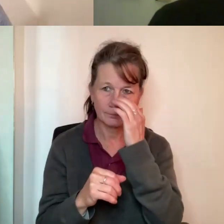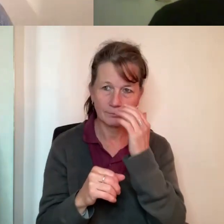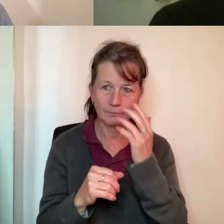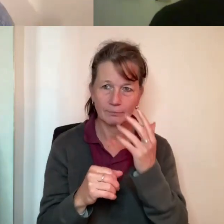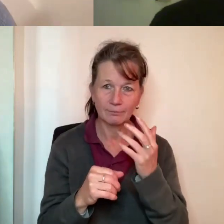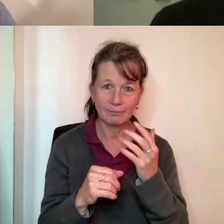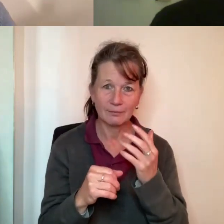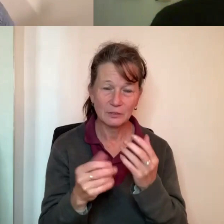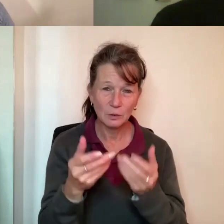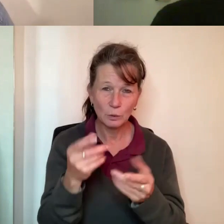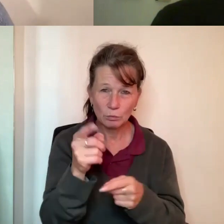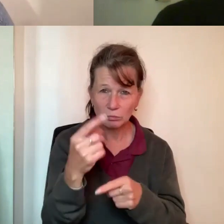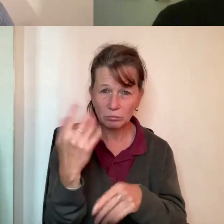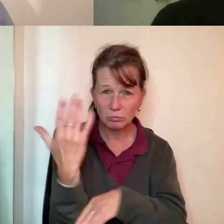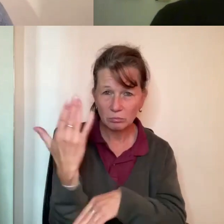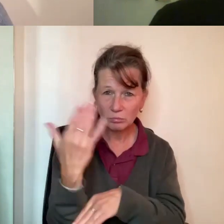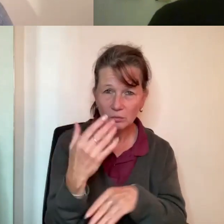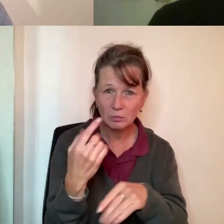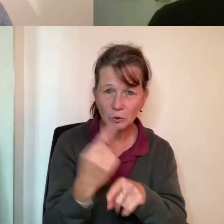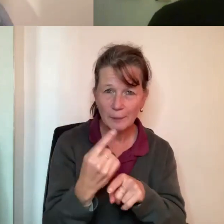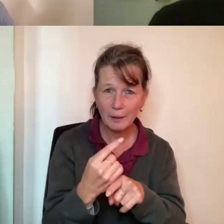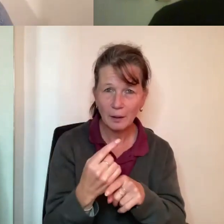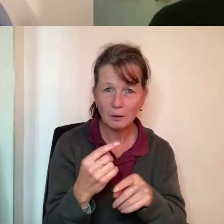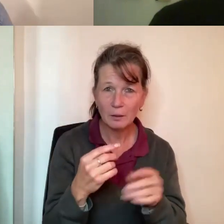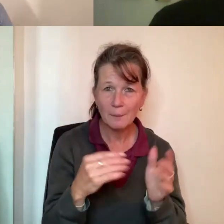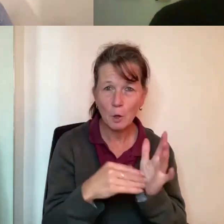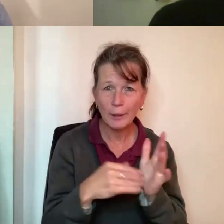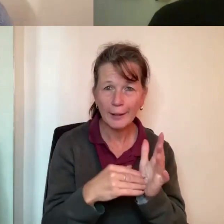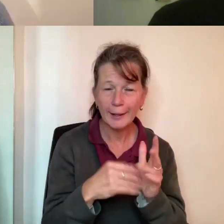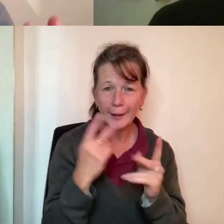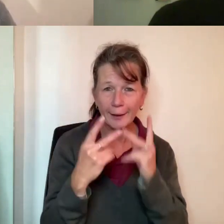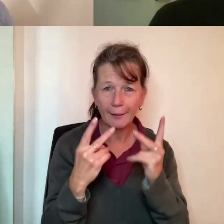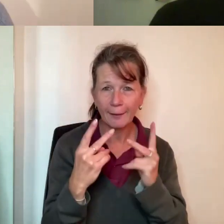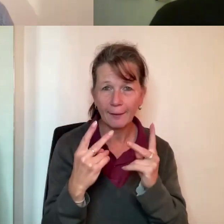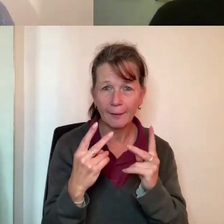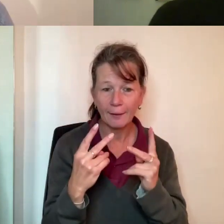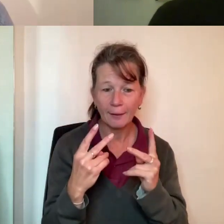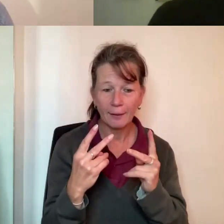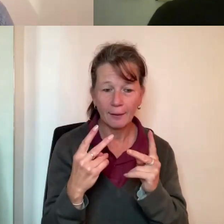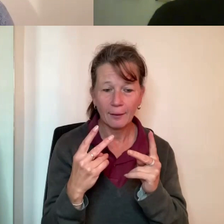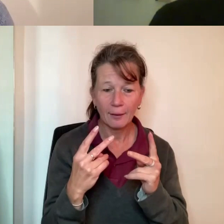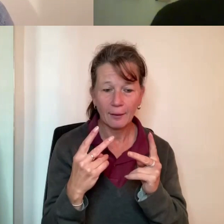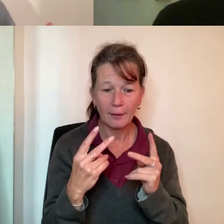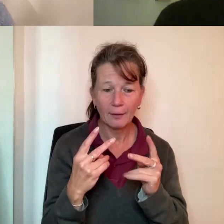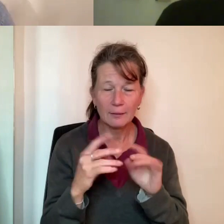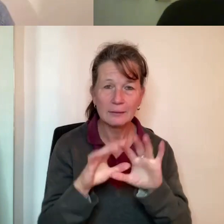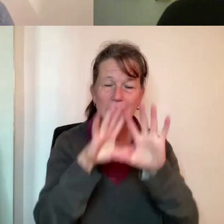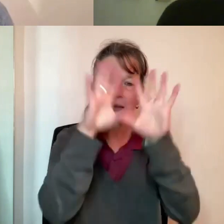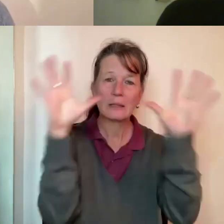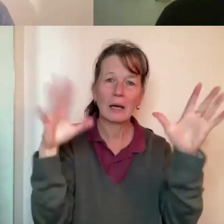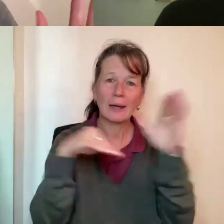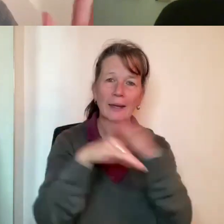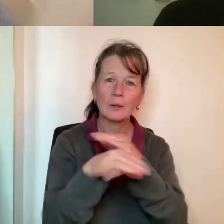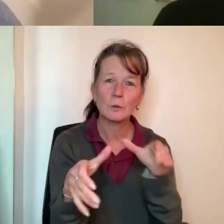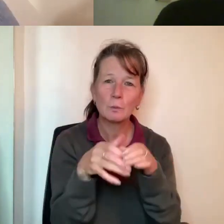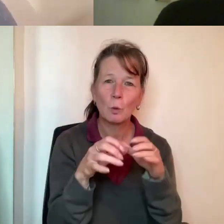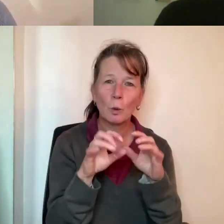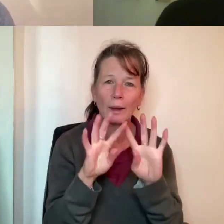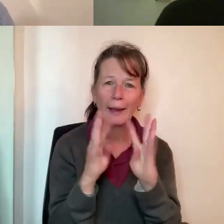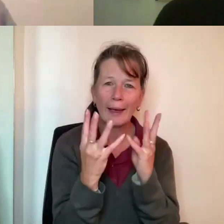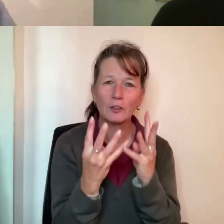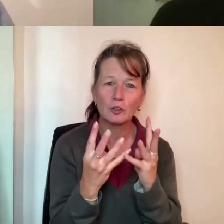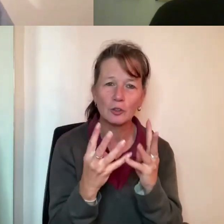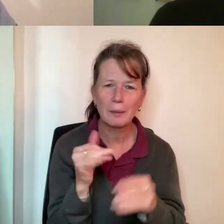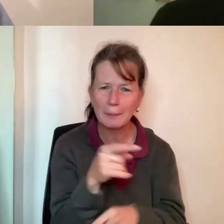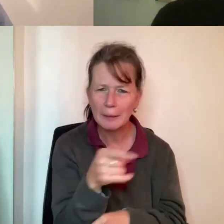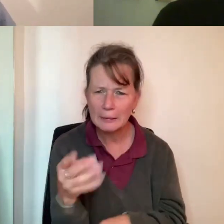say a little bit about Mahogany's latest project, about Sky in a Small Cage, which I'm sure a lot of people in the room saw, but maybe not